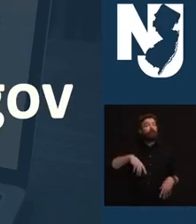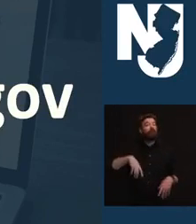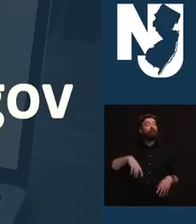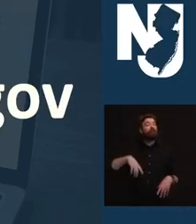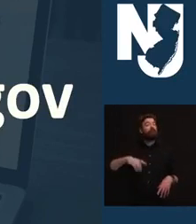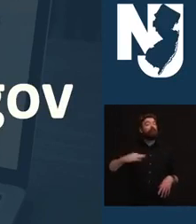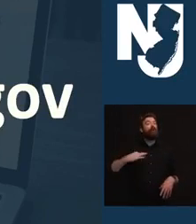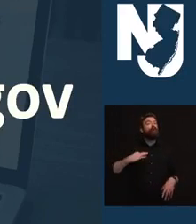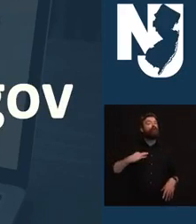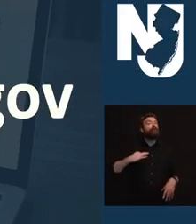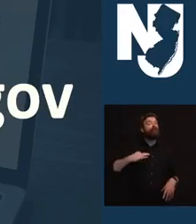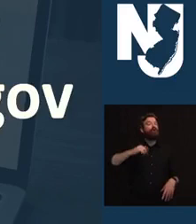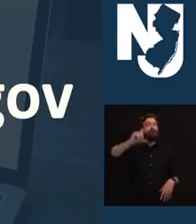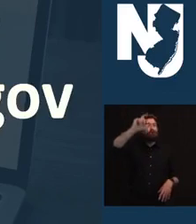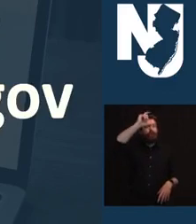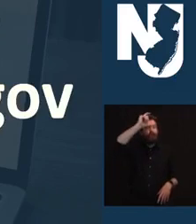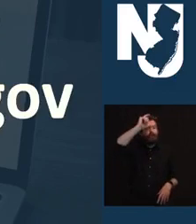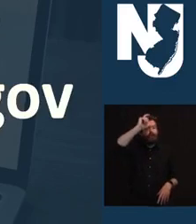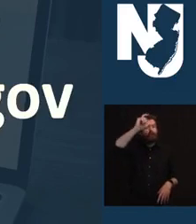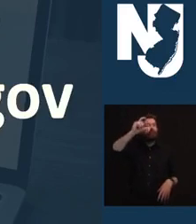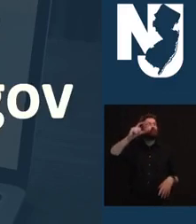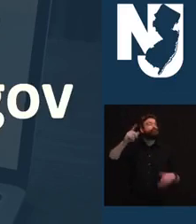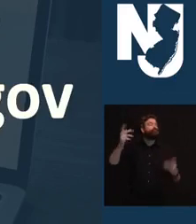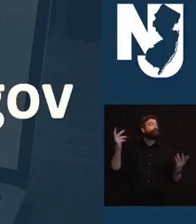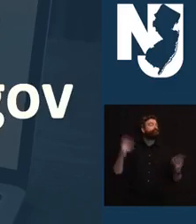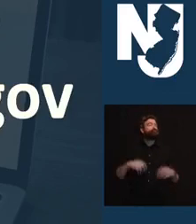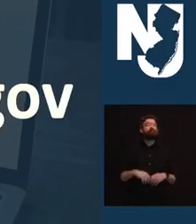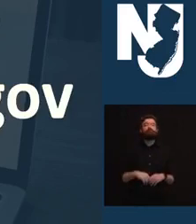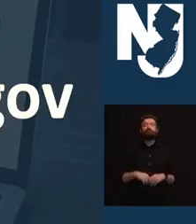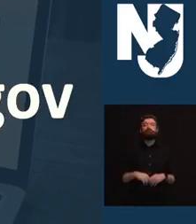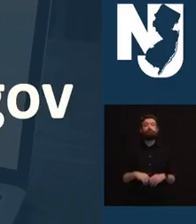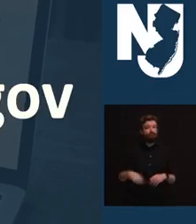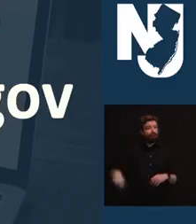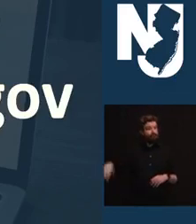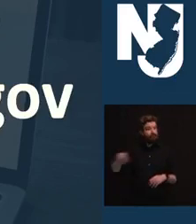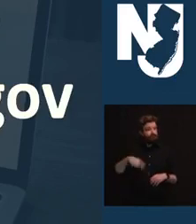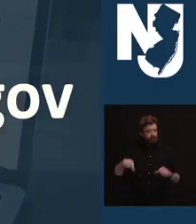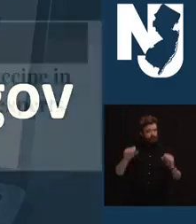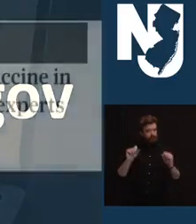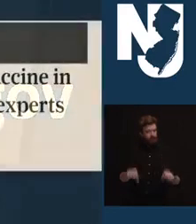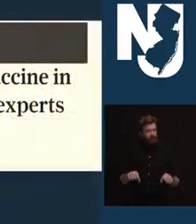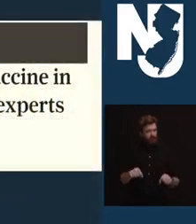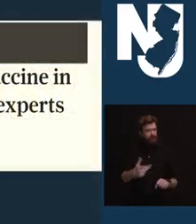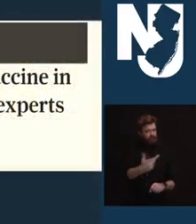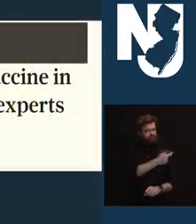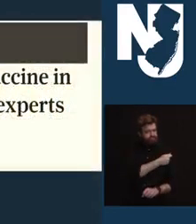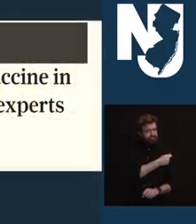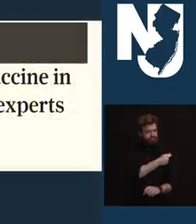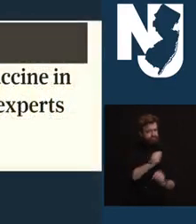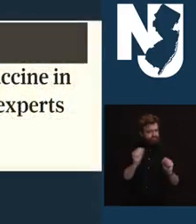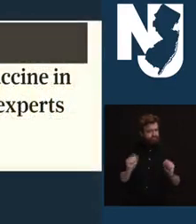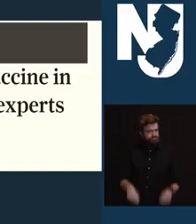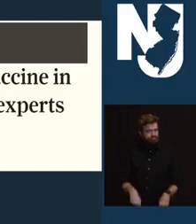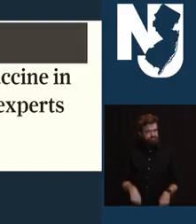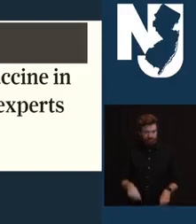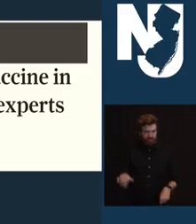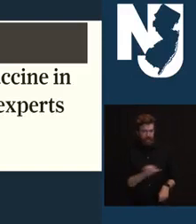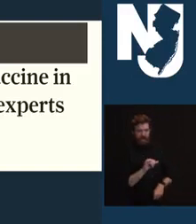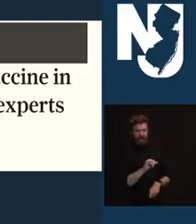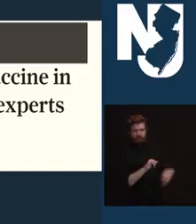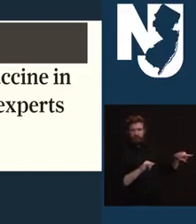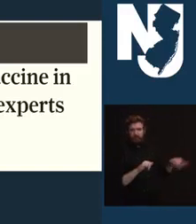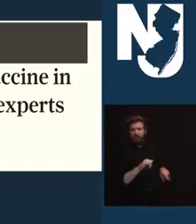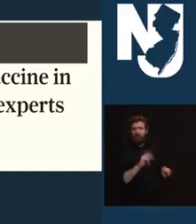that qualifies them for immediate vaccination, and that includes smoking. I get it. I understand the optics are here